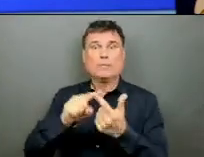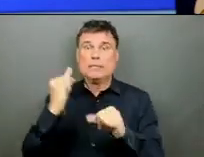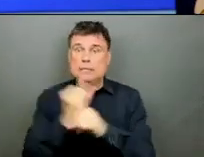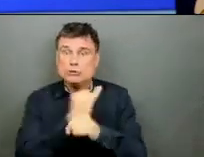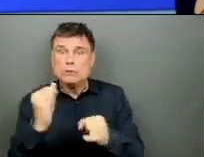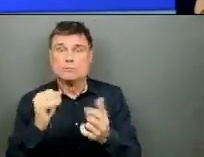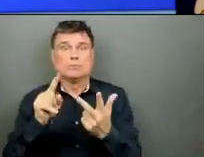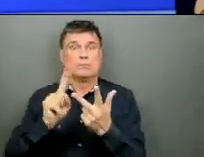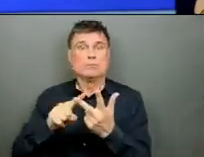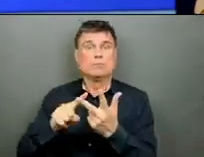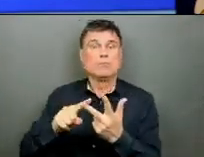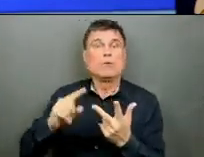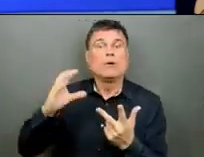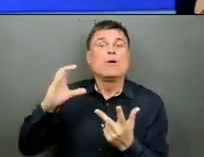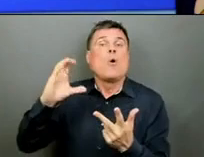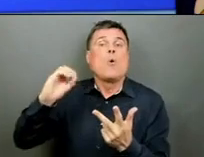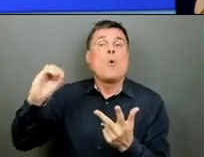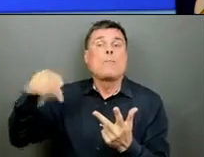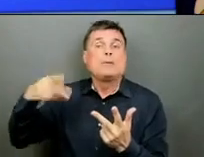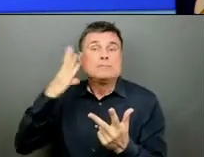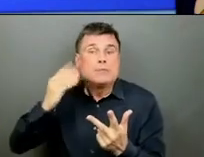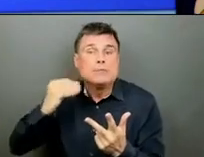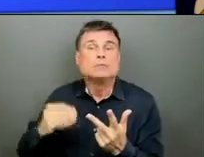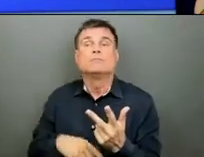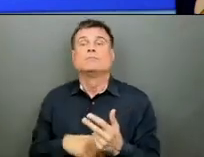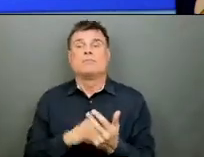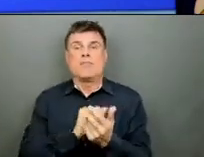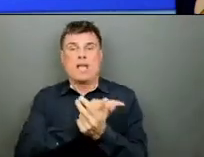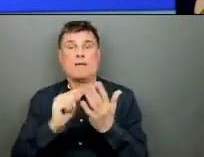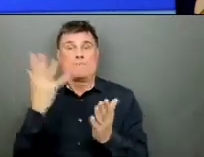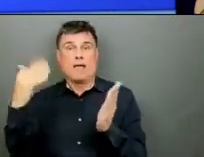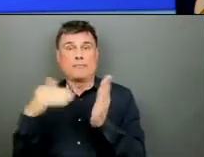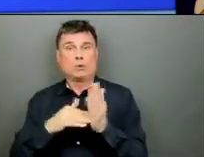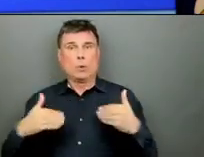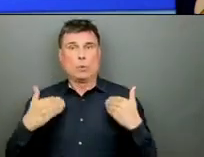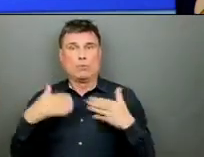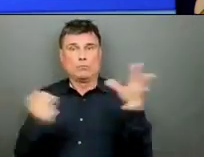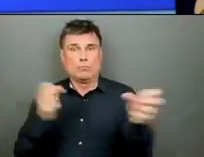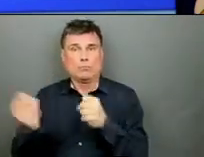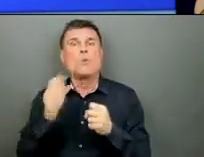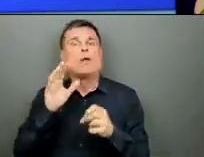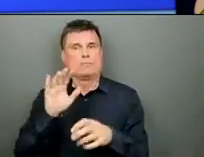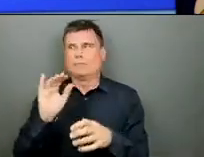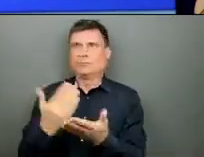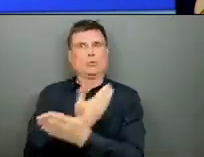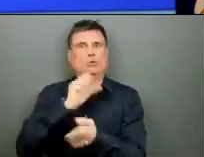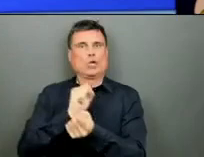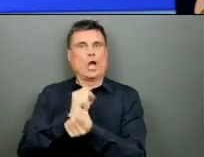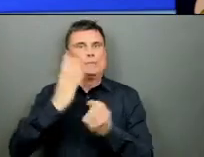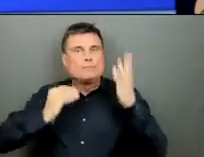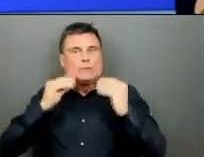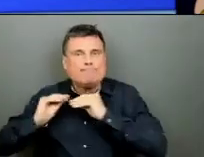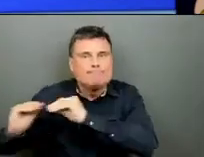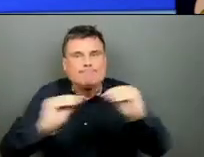Columbia. 5,000 young people will benefit from these programs, getting work experience, that first opportunity to move up and